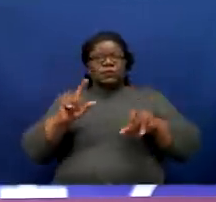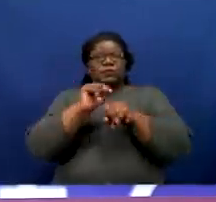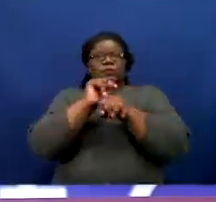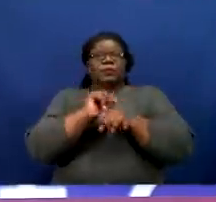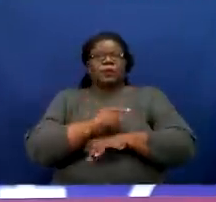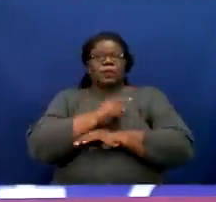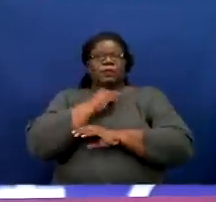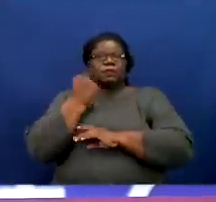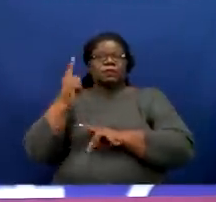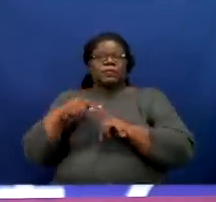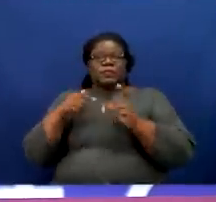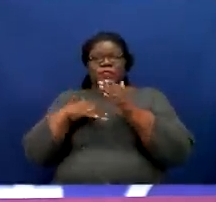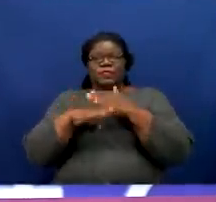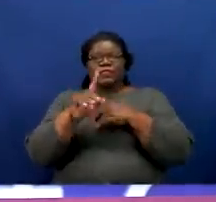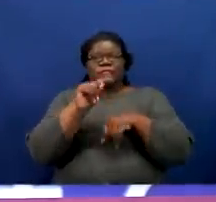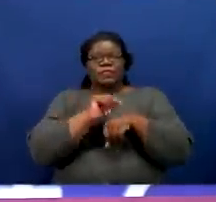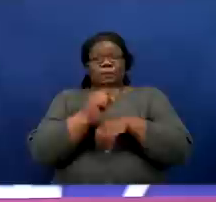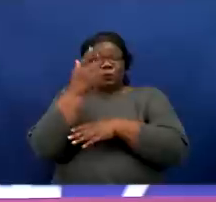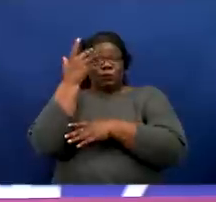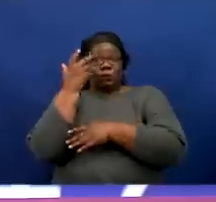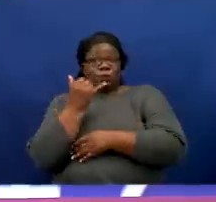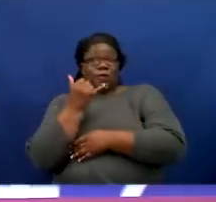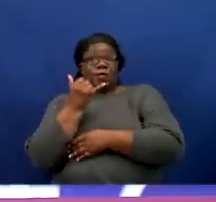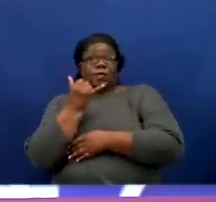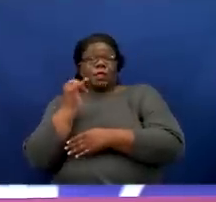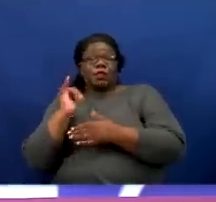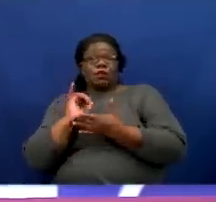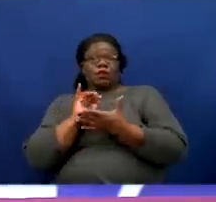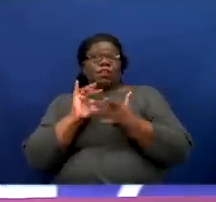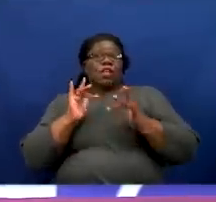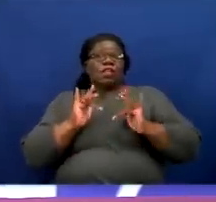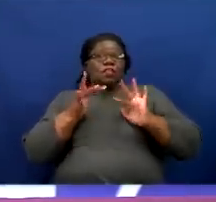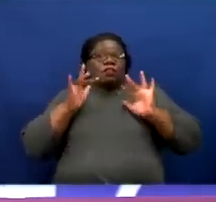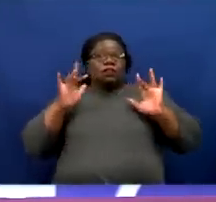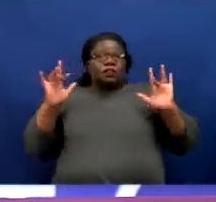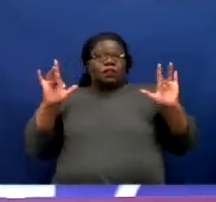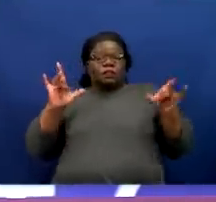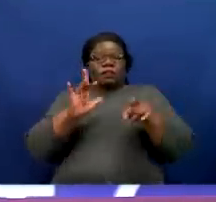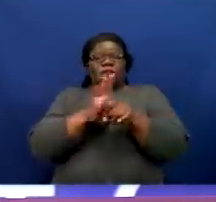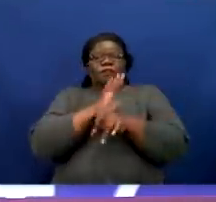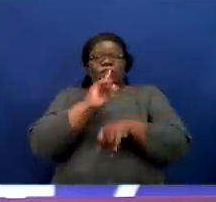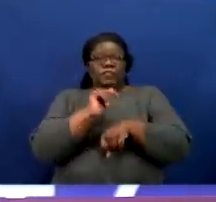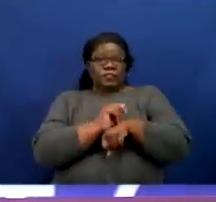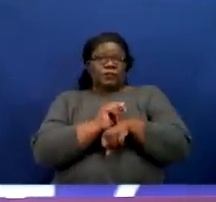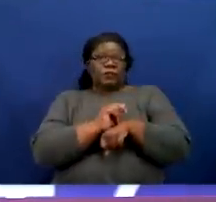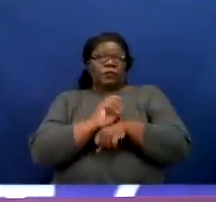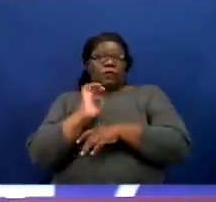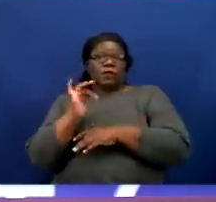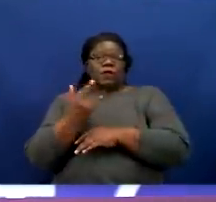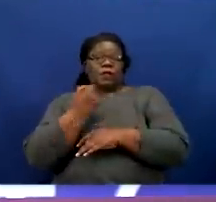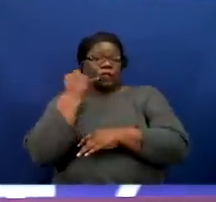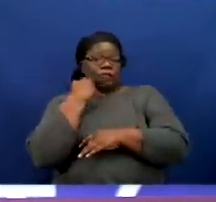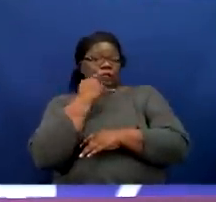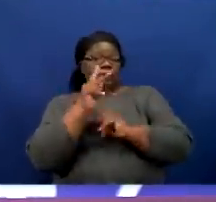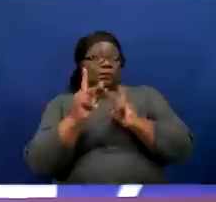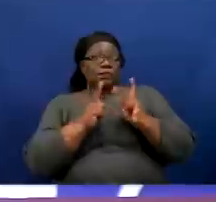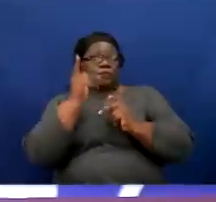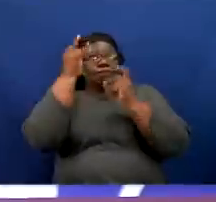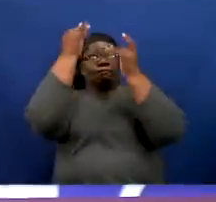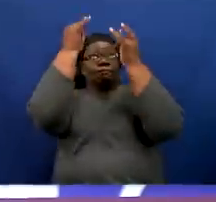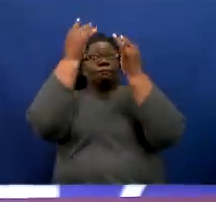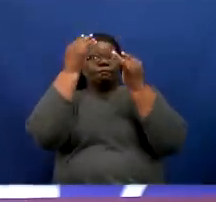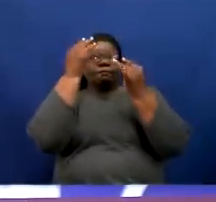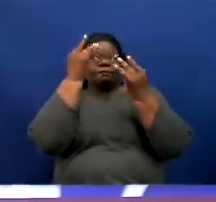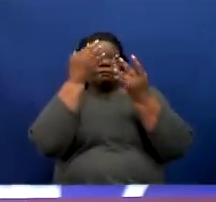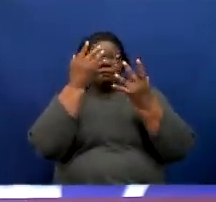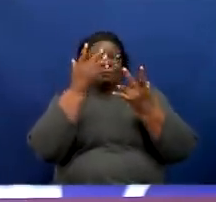priests could not enter the temple of the Lord because the glory of the Lord filled it. When all the Israelites saw the fire coming down